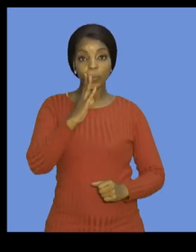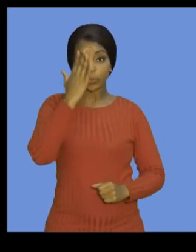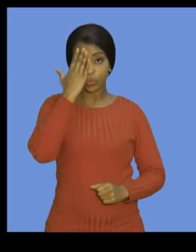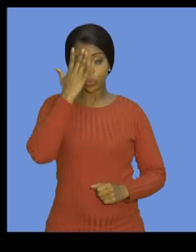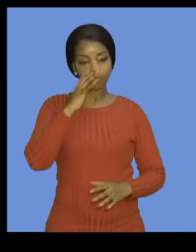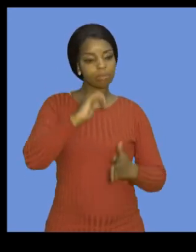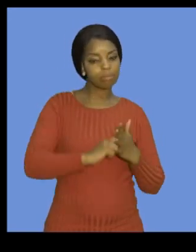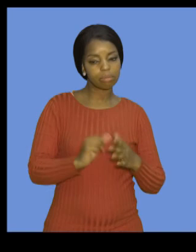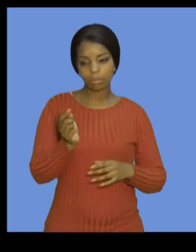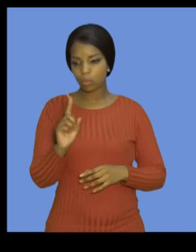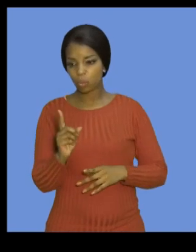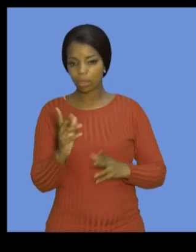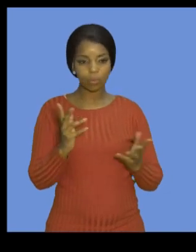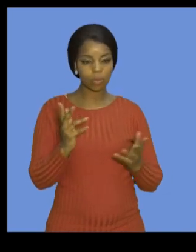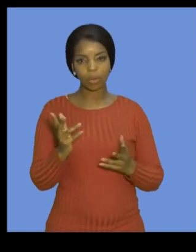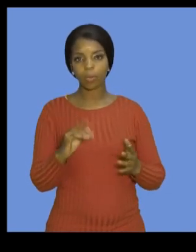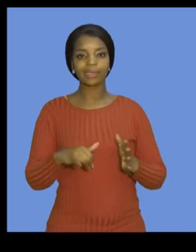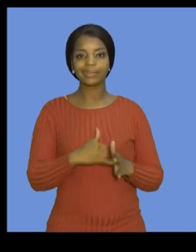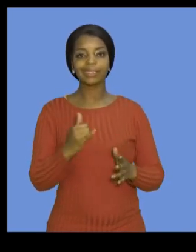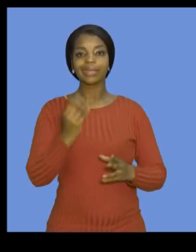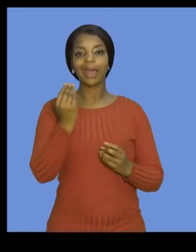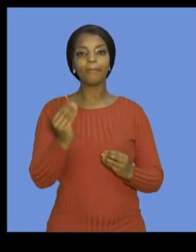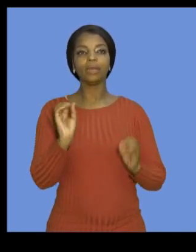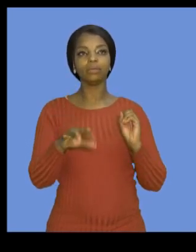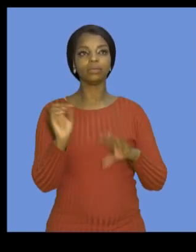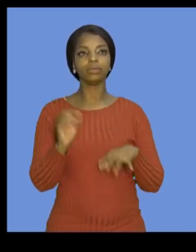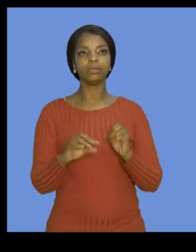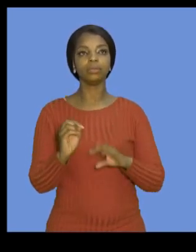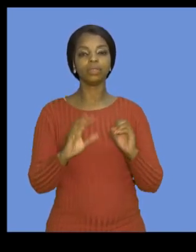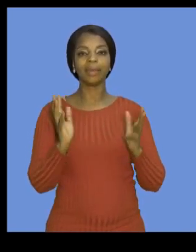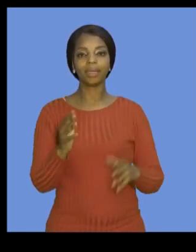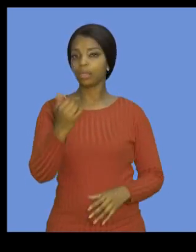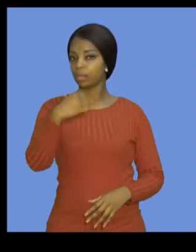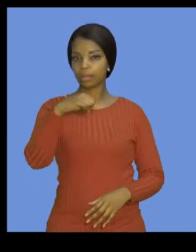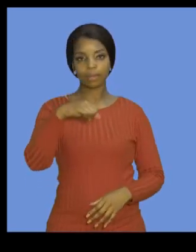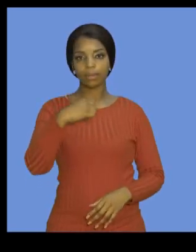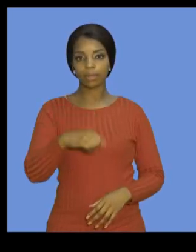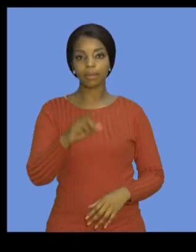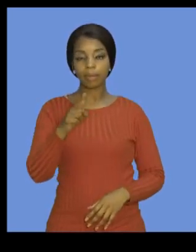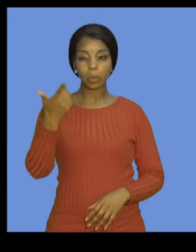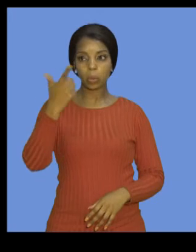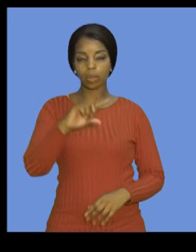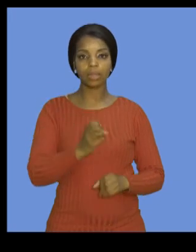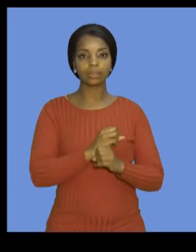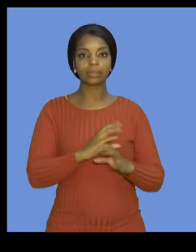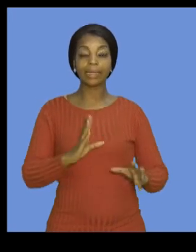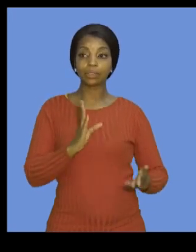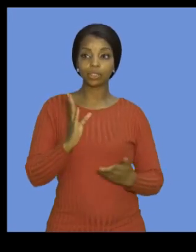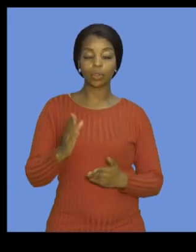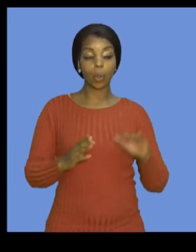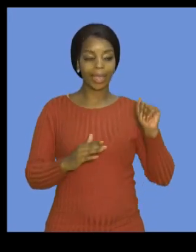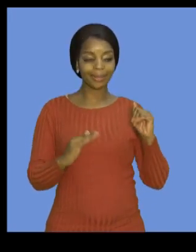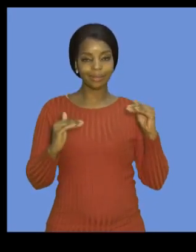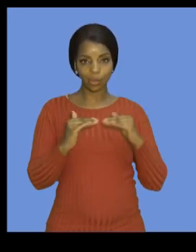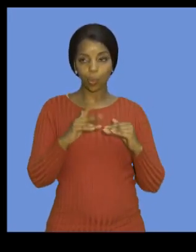what you are substituting where and not just substitute anywhere, because you know nerves are playing with us when you're writing exams. So at